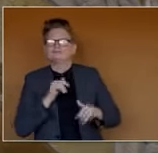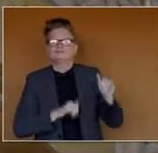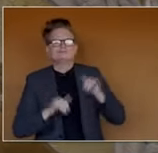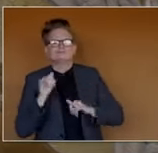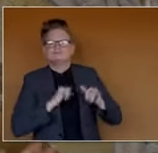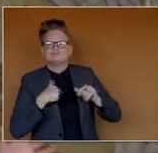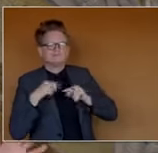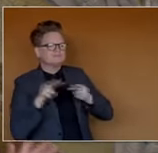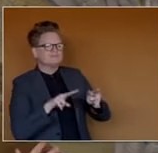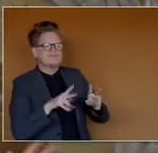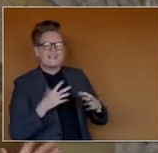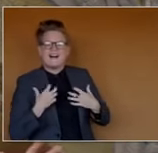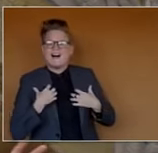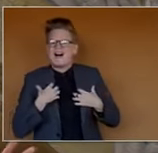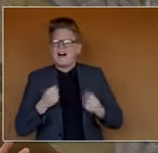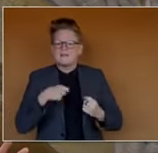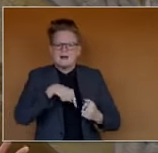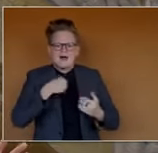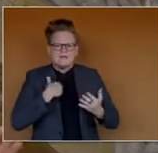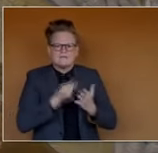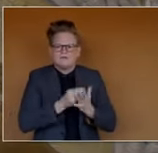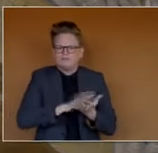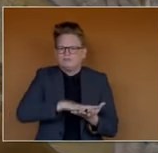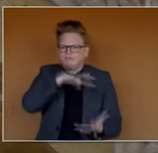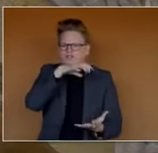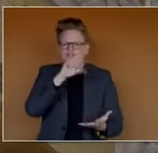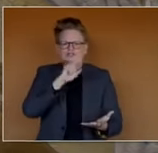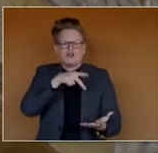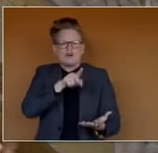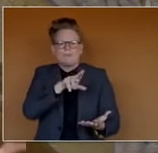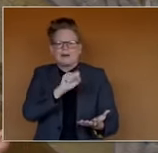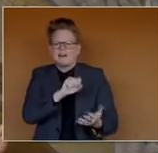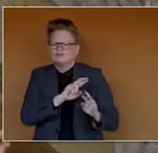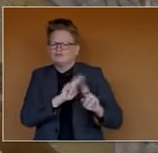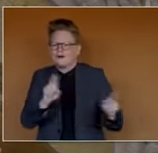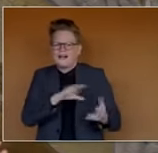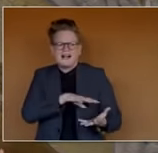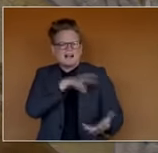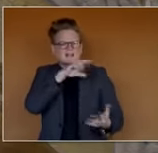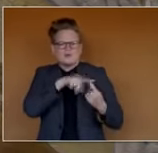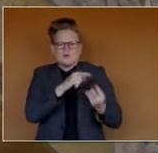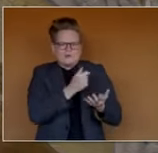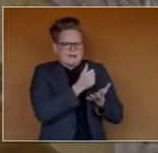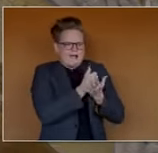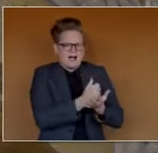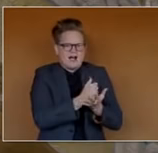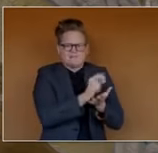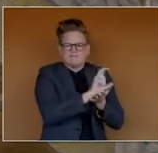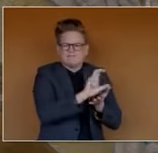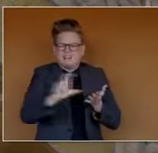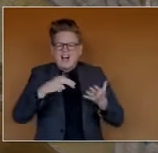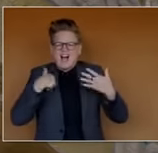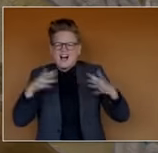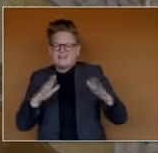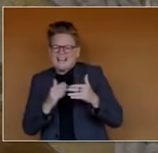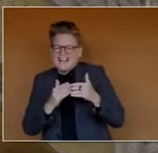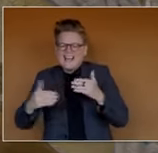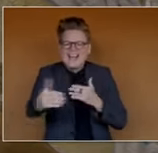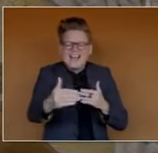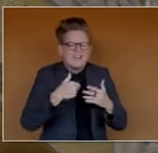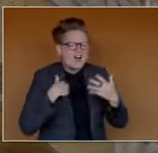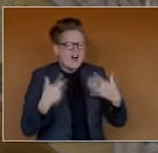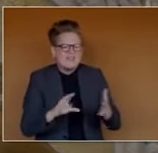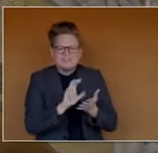pandemic. And we have already given out our first Golden State stimulus. And so